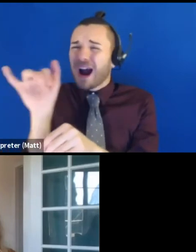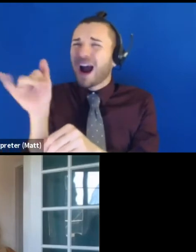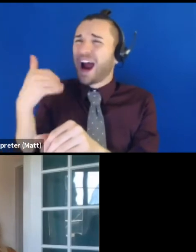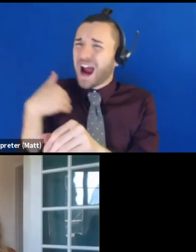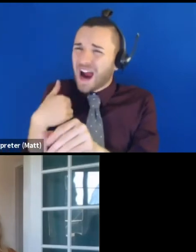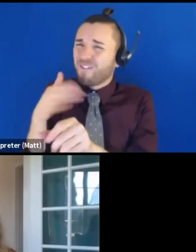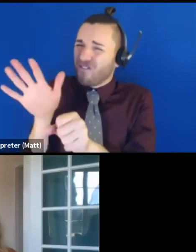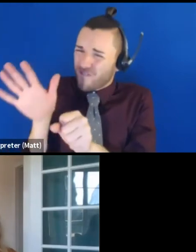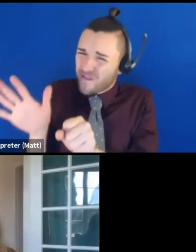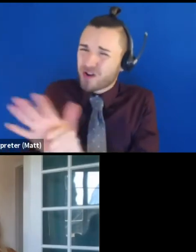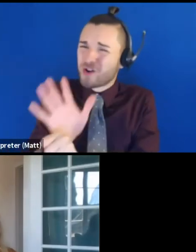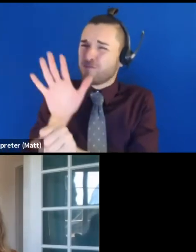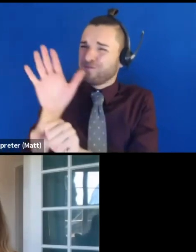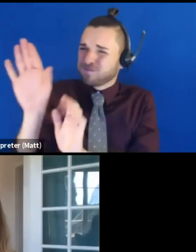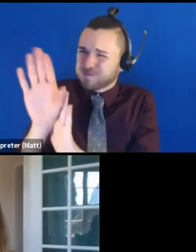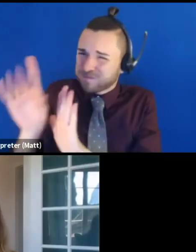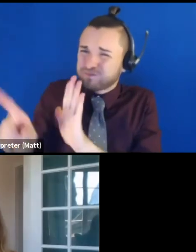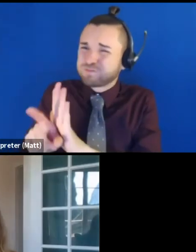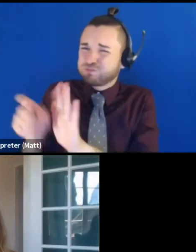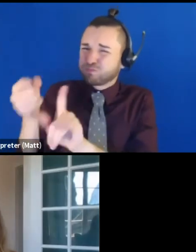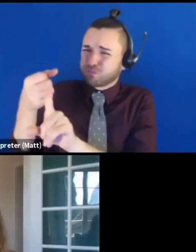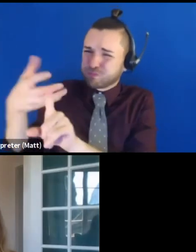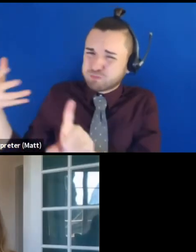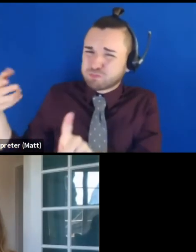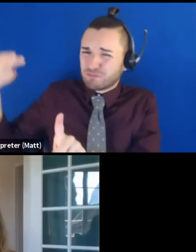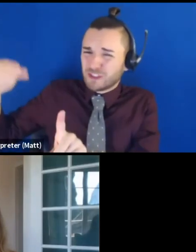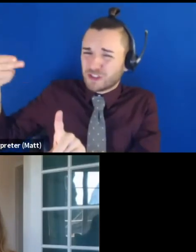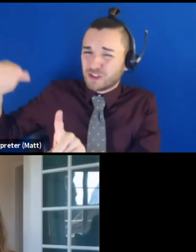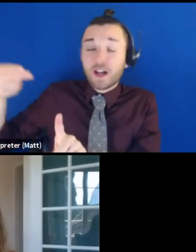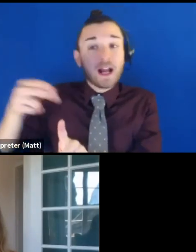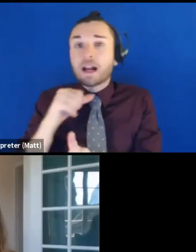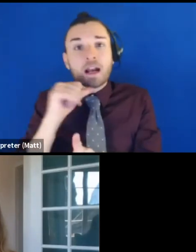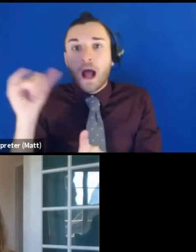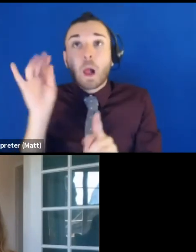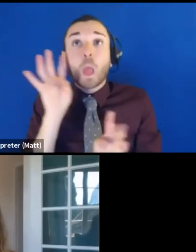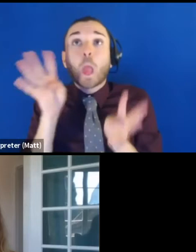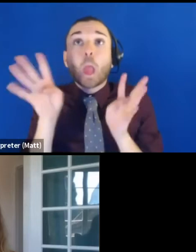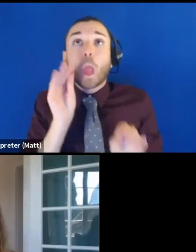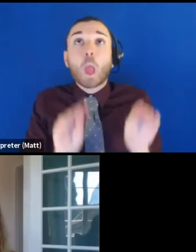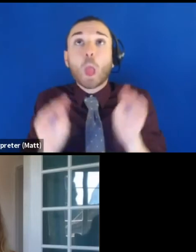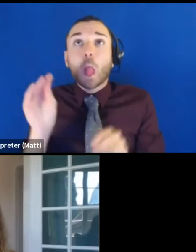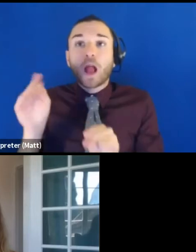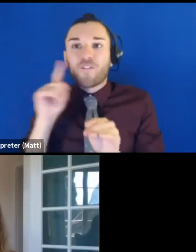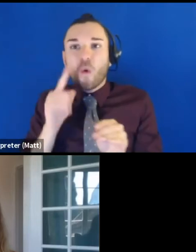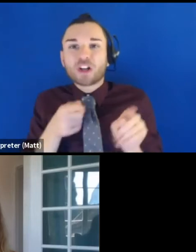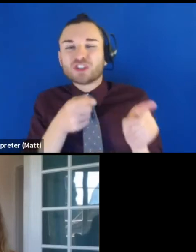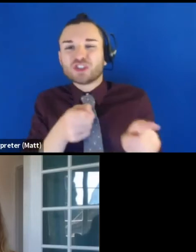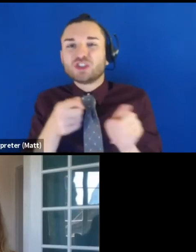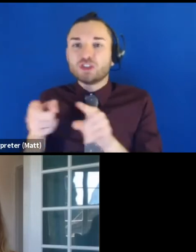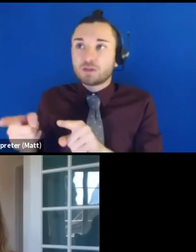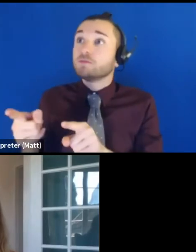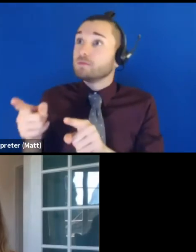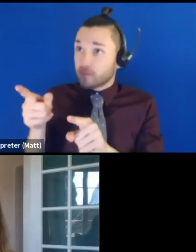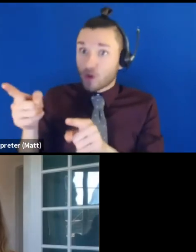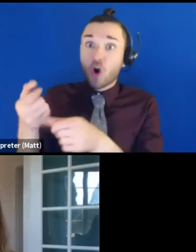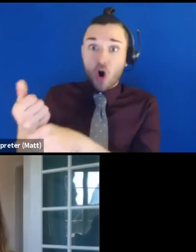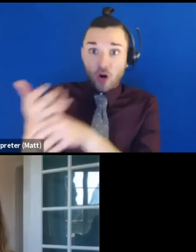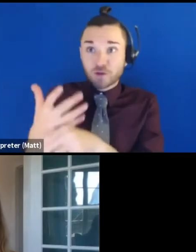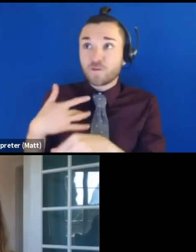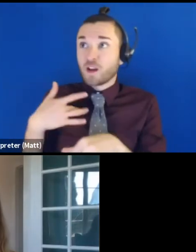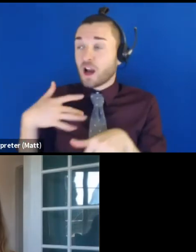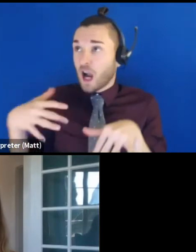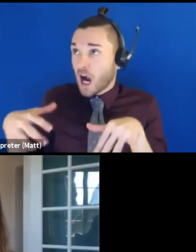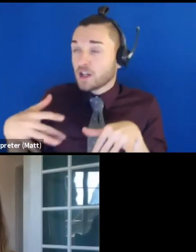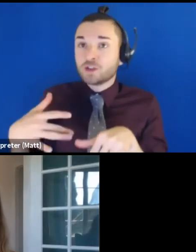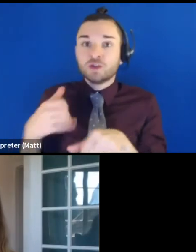not cartoons. They may be repulsive to a lot of people and they may make people anxious, but they're specific. Not only are they based to